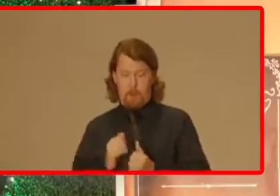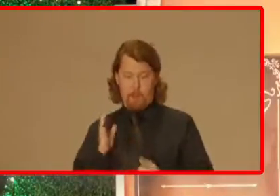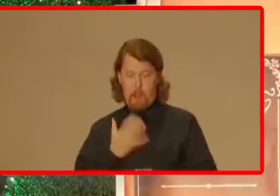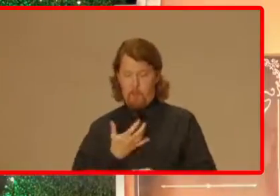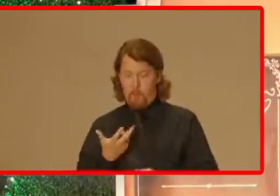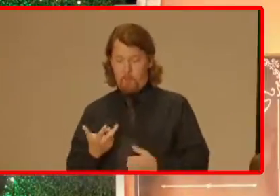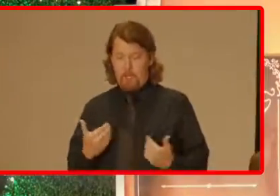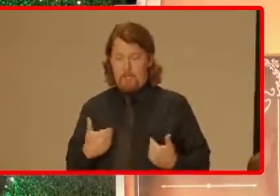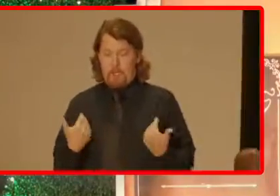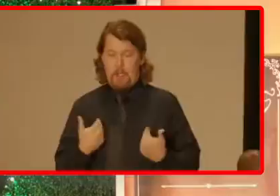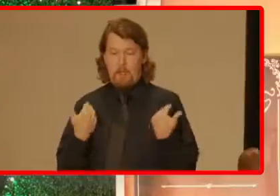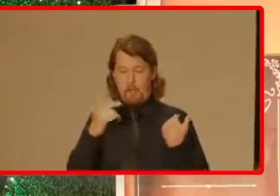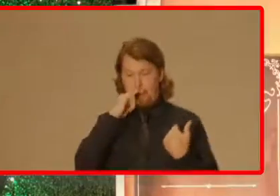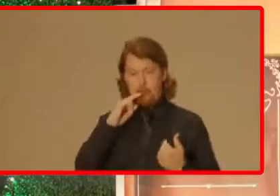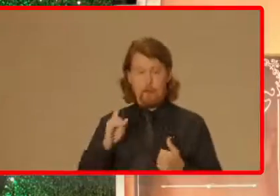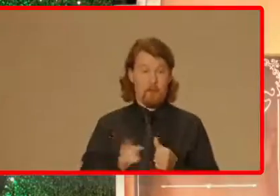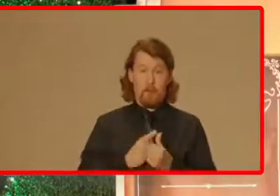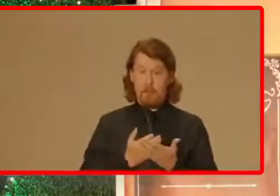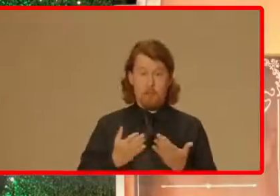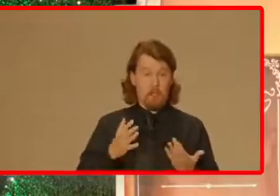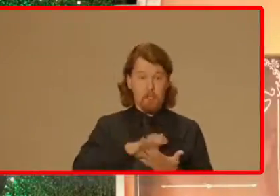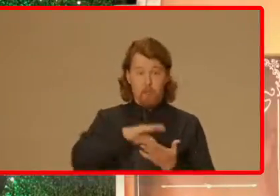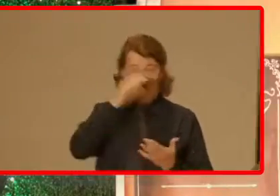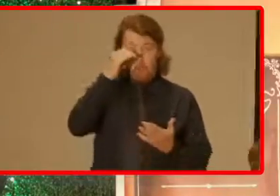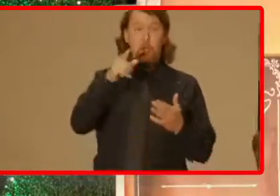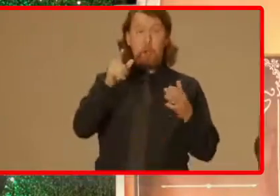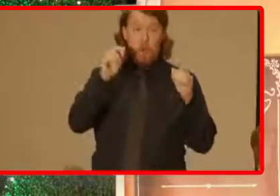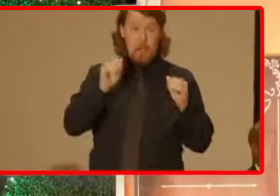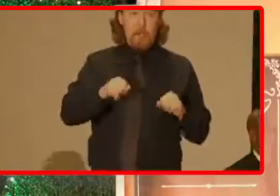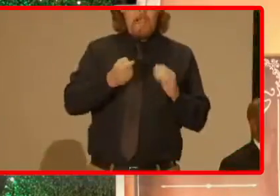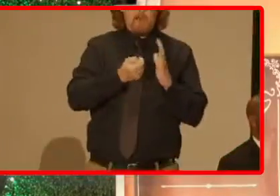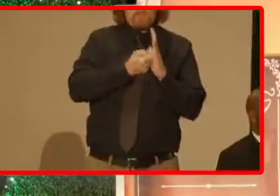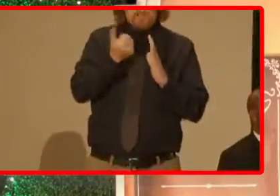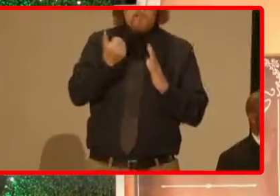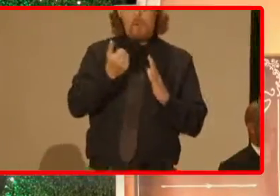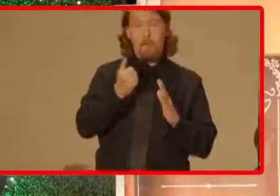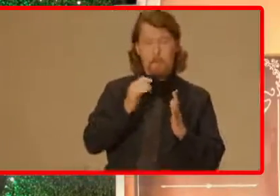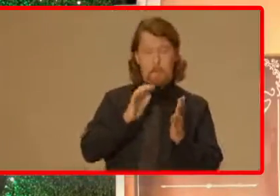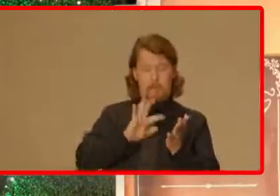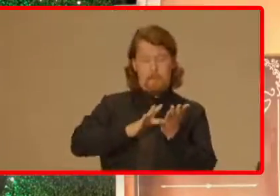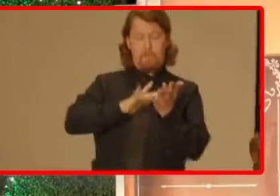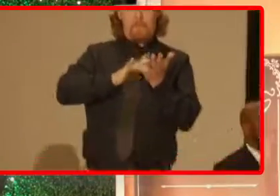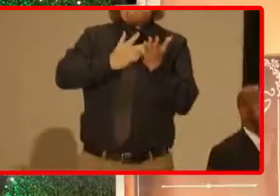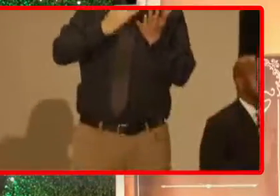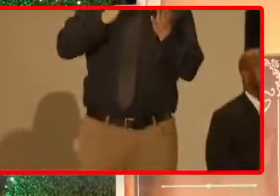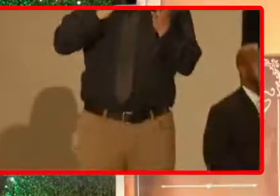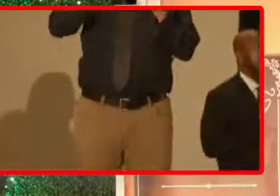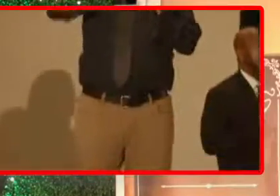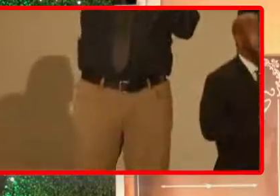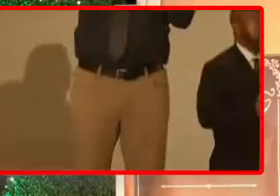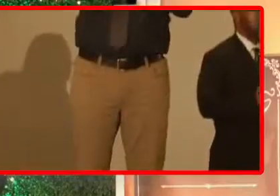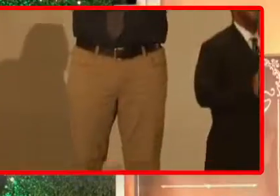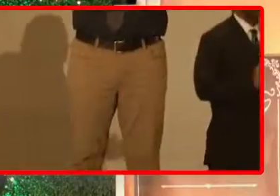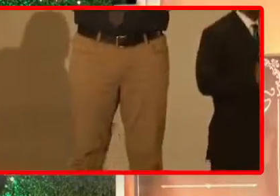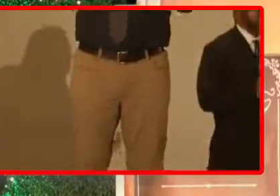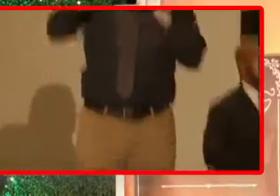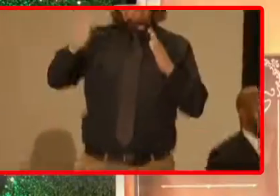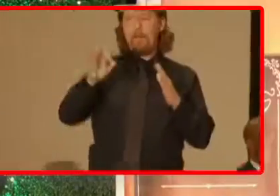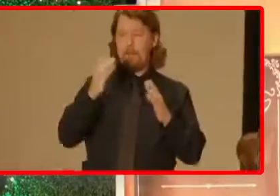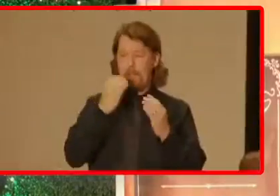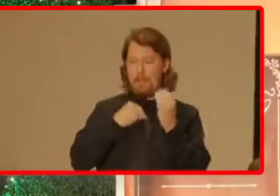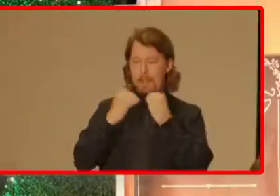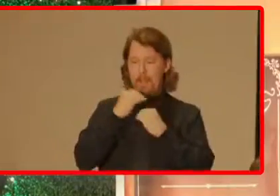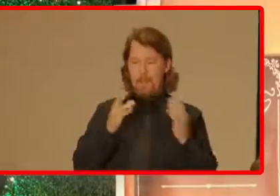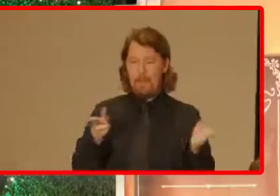we've learned is you can remove finger paint off the wallpaper in the state dining room in the governor's mansion. We figured that